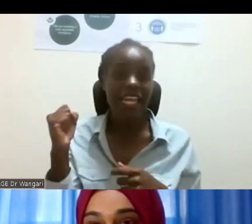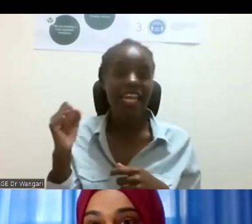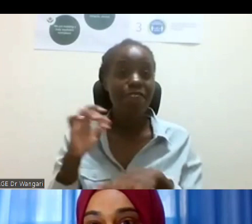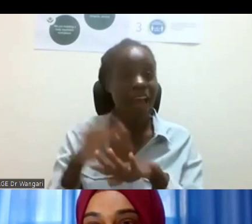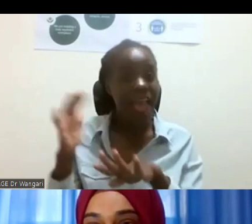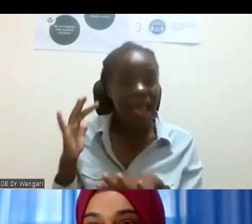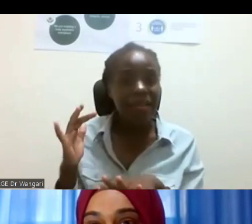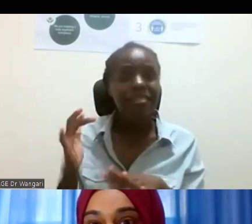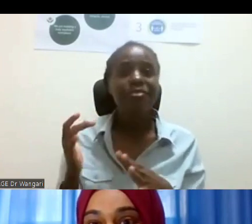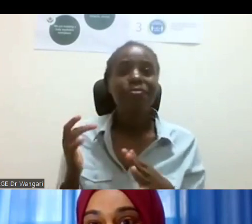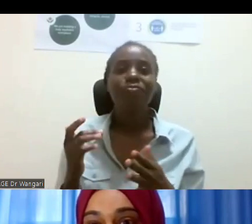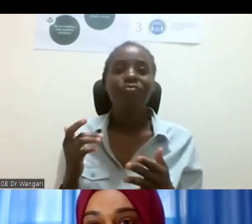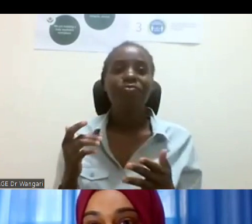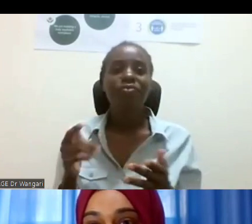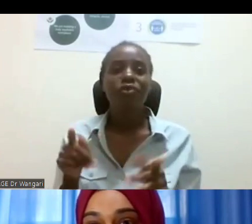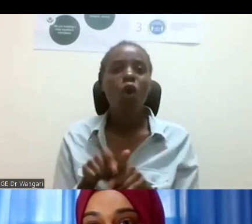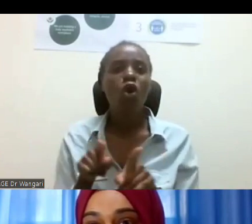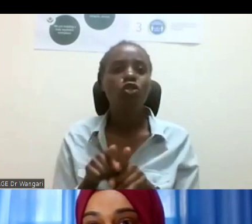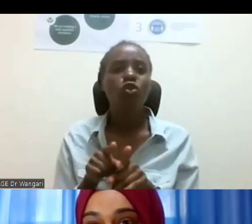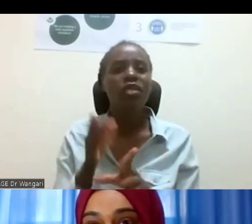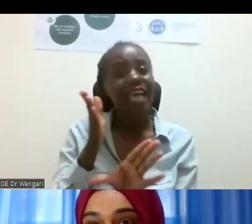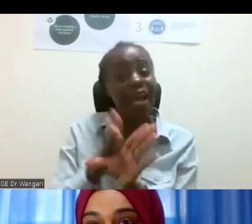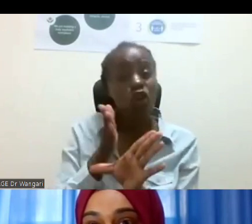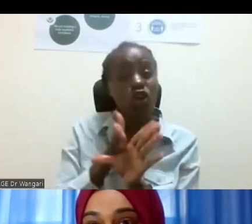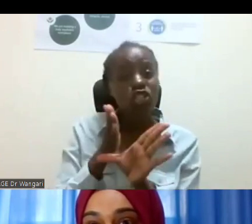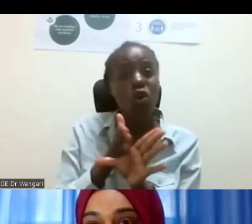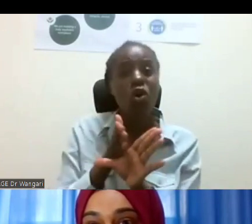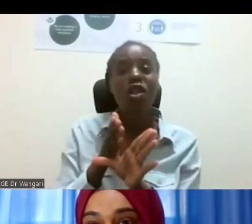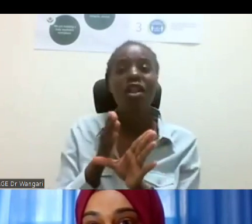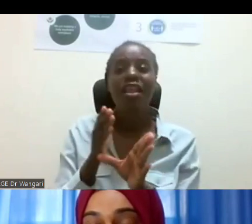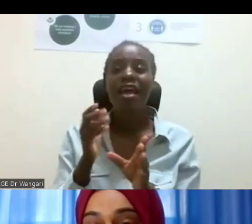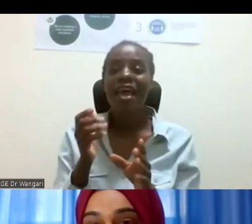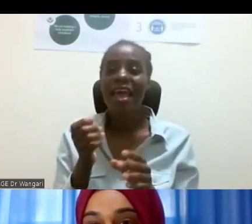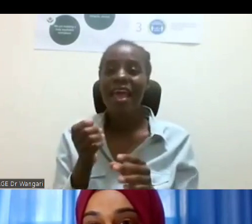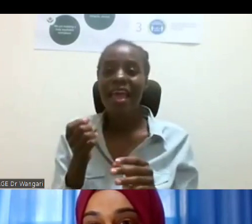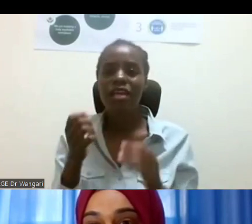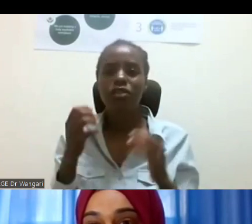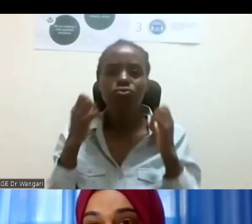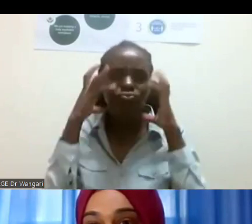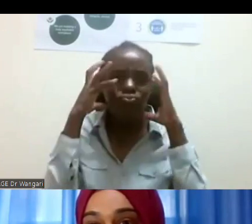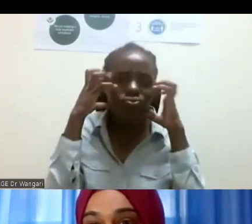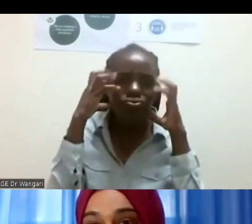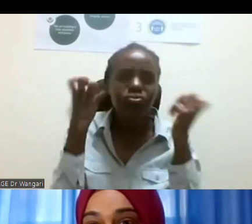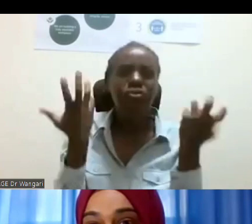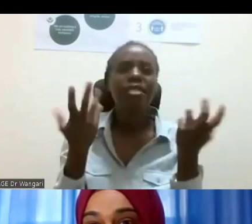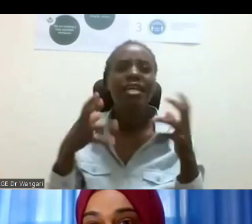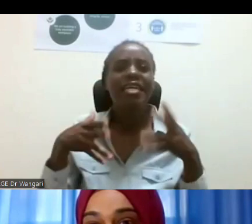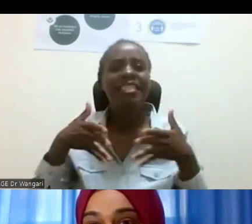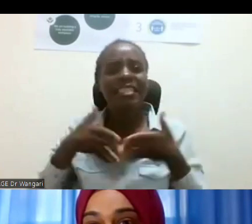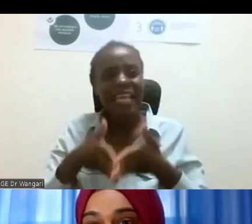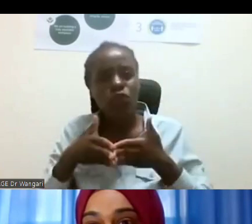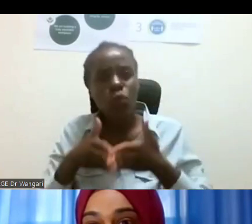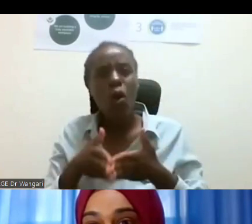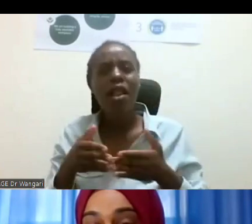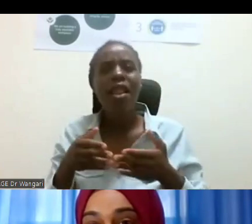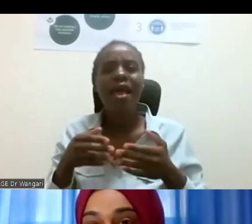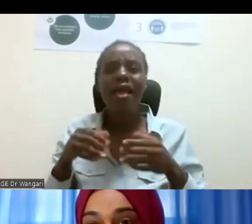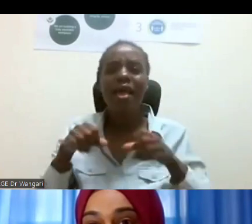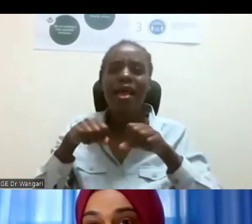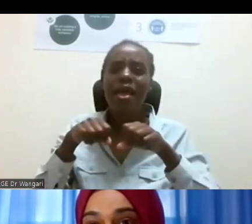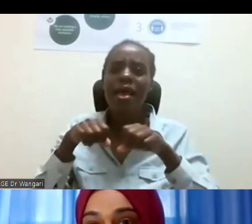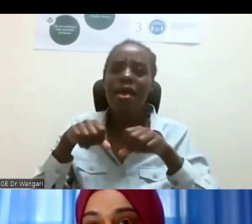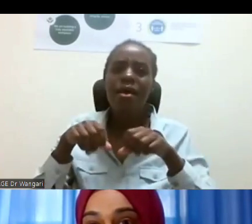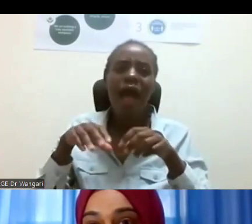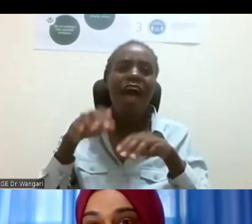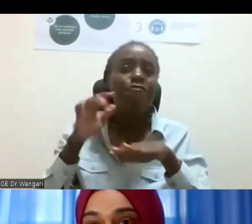links. They talked about the psychological trauma. They talked about the sexual dysfunction that follows the girl after.